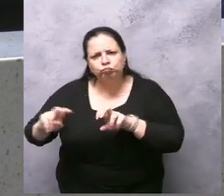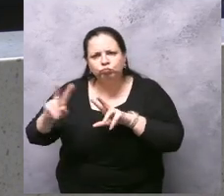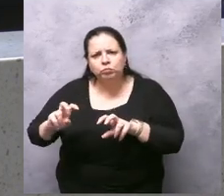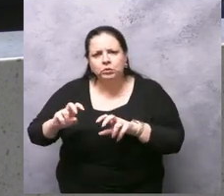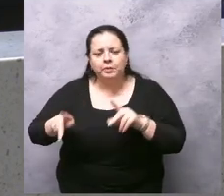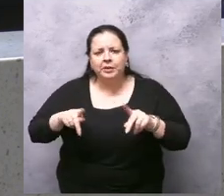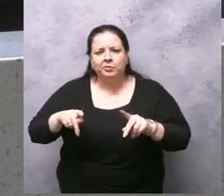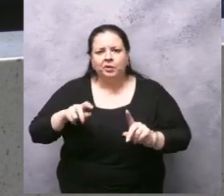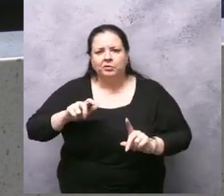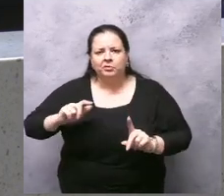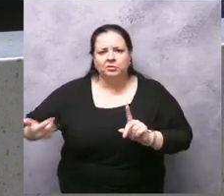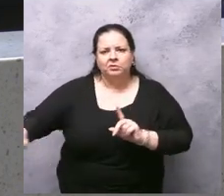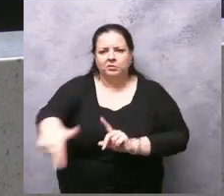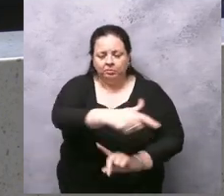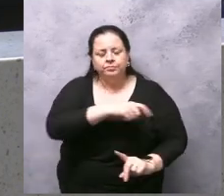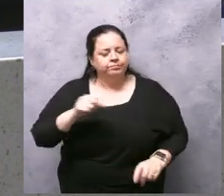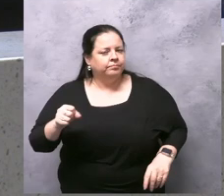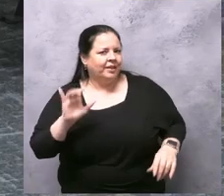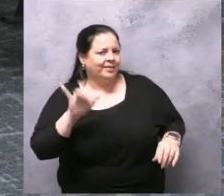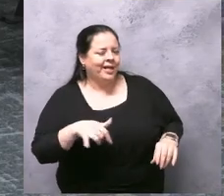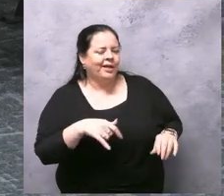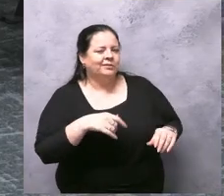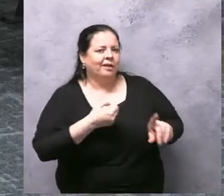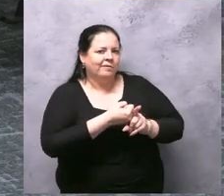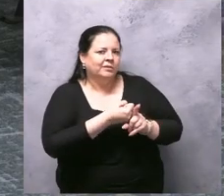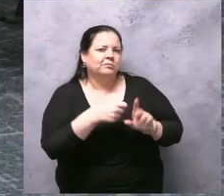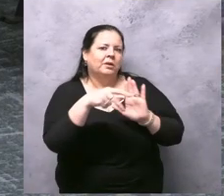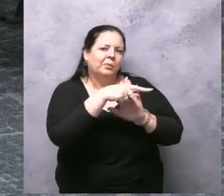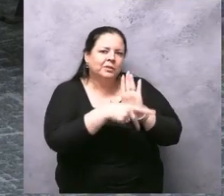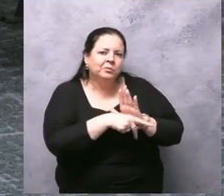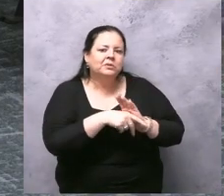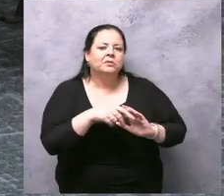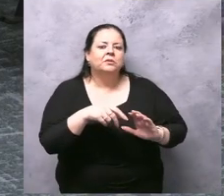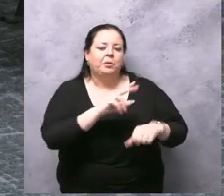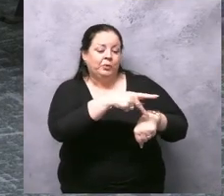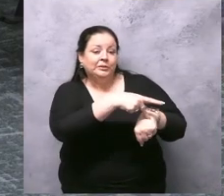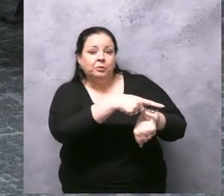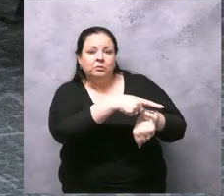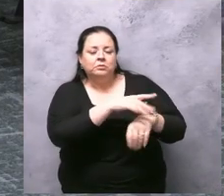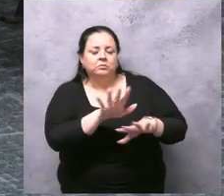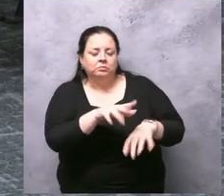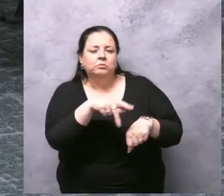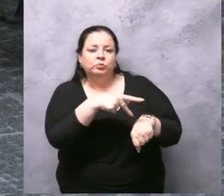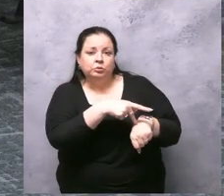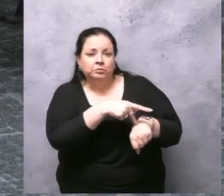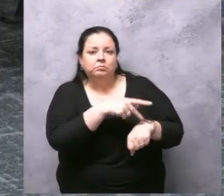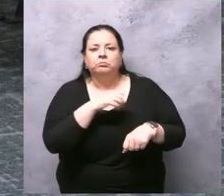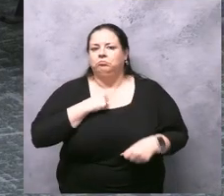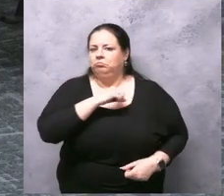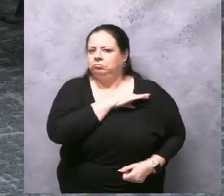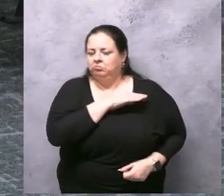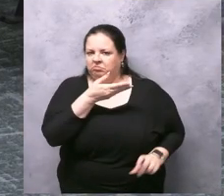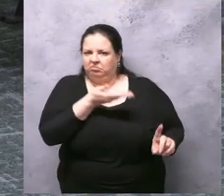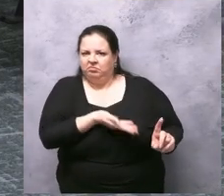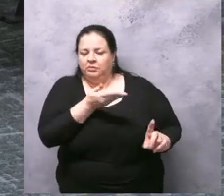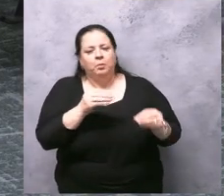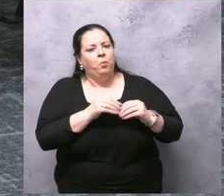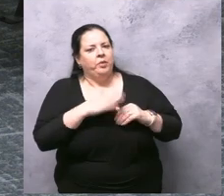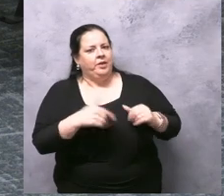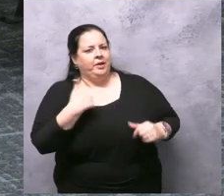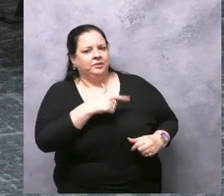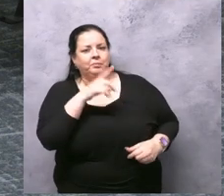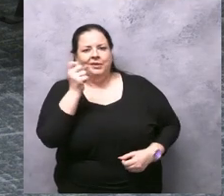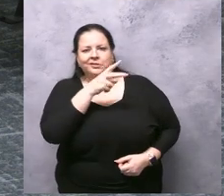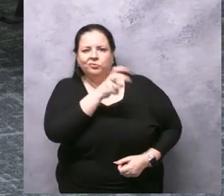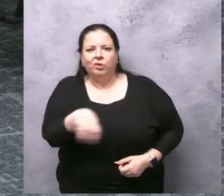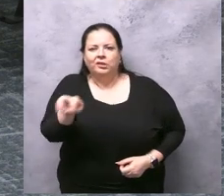houses? So that affects the principals and the staff at the campuses a lot more than it affects us, because that's a transient